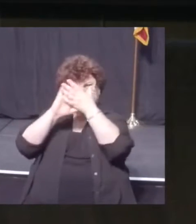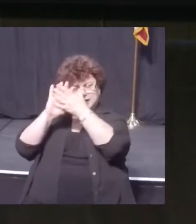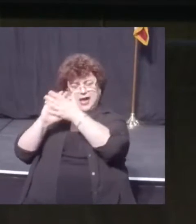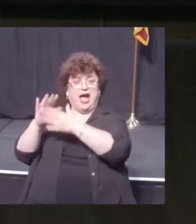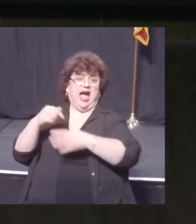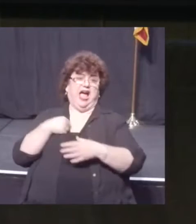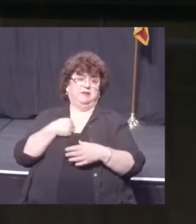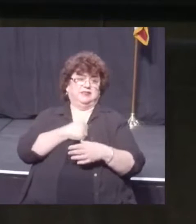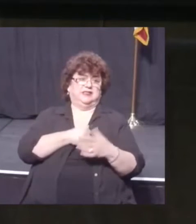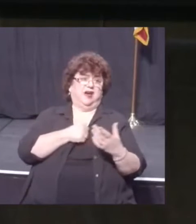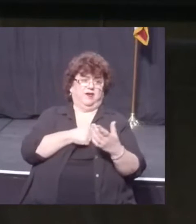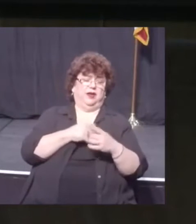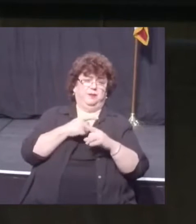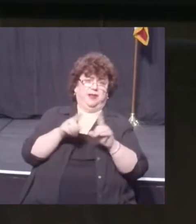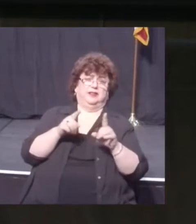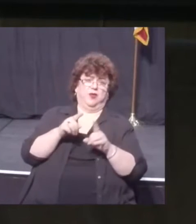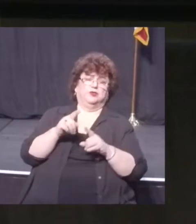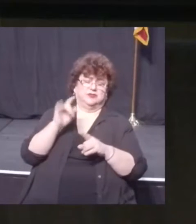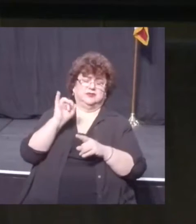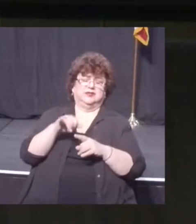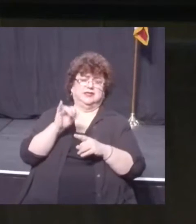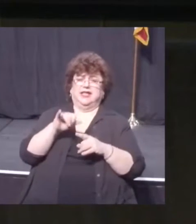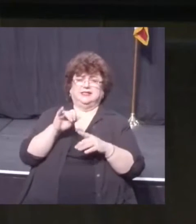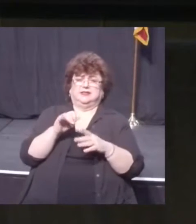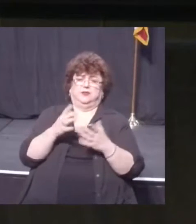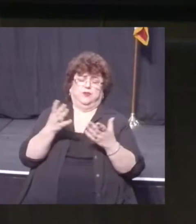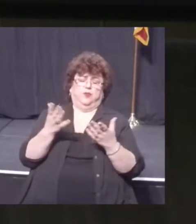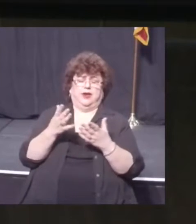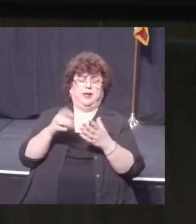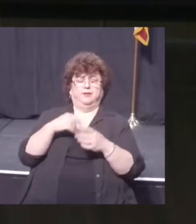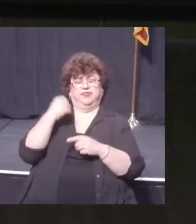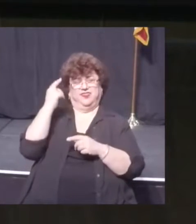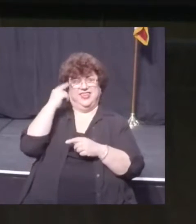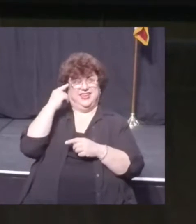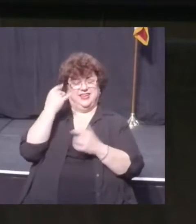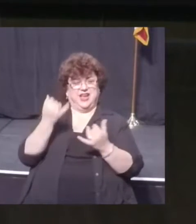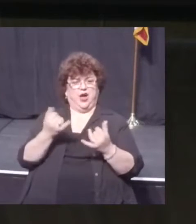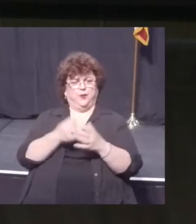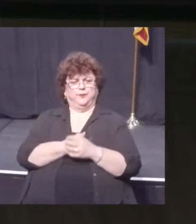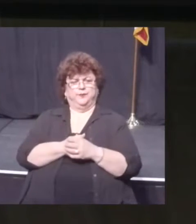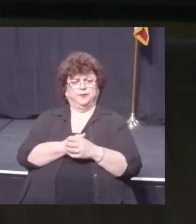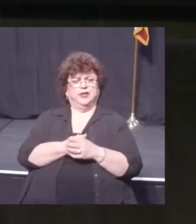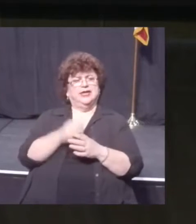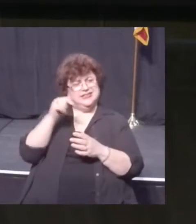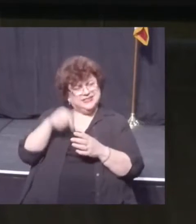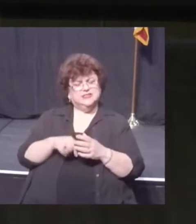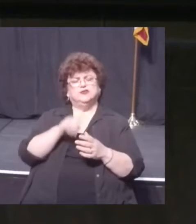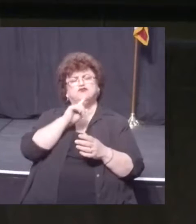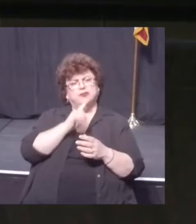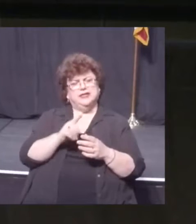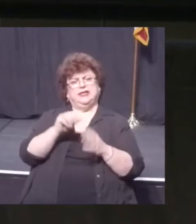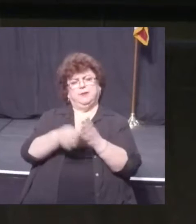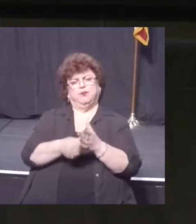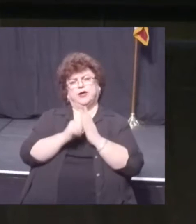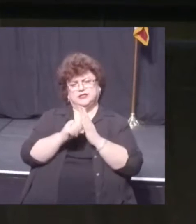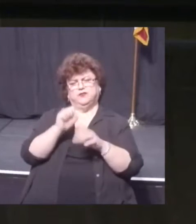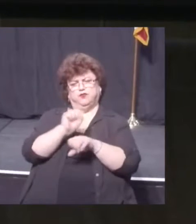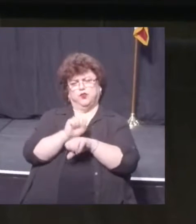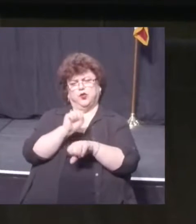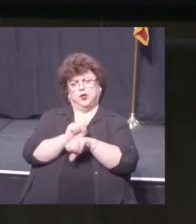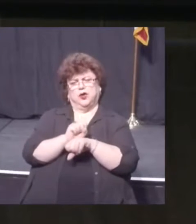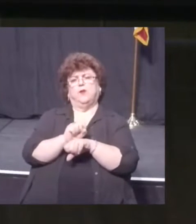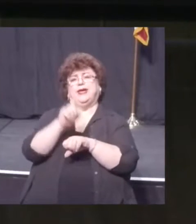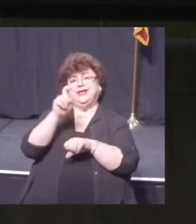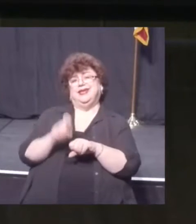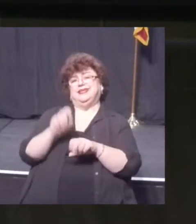metaphors, but they seem to come to mind right now. This is truly impressive work, and we need